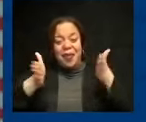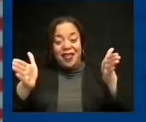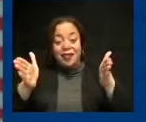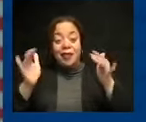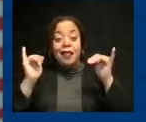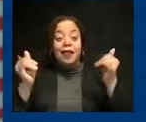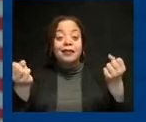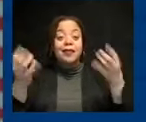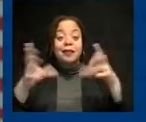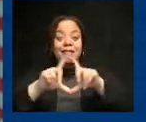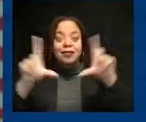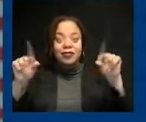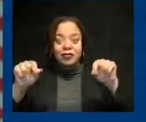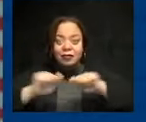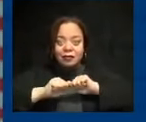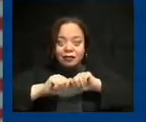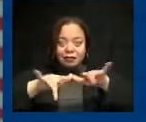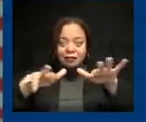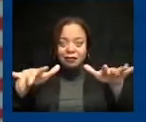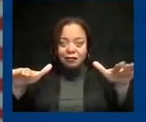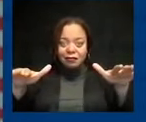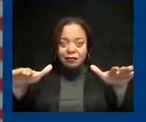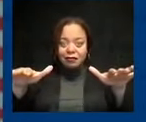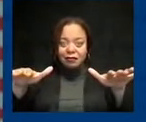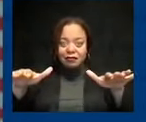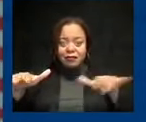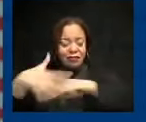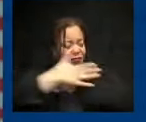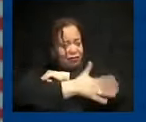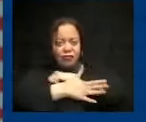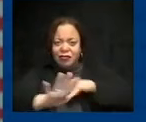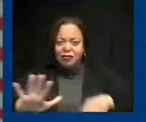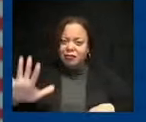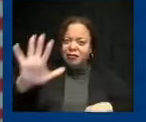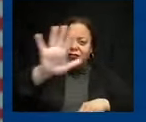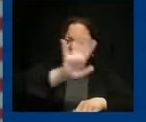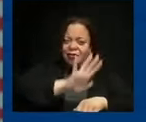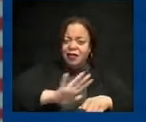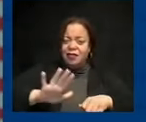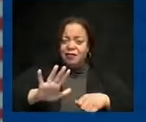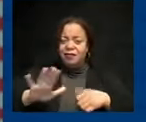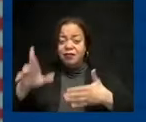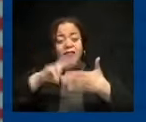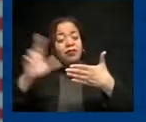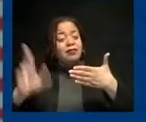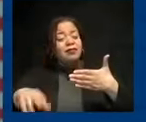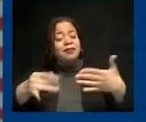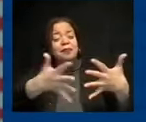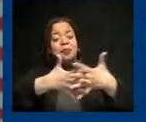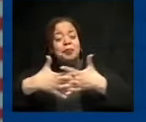out across the country as a result of the American Rescue Plan.